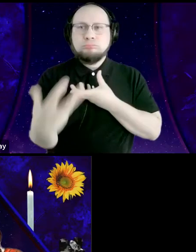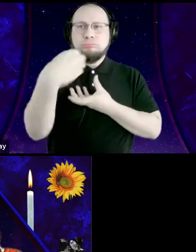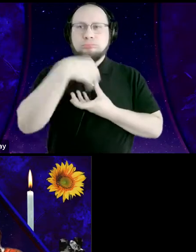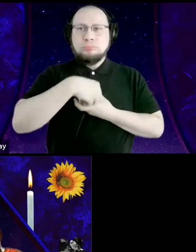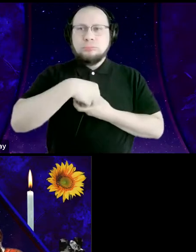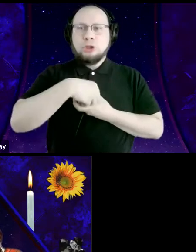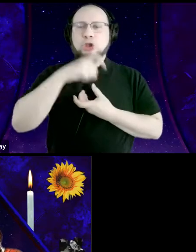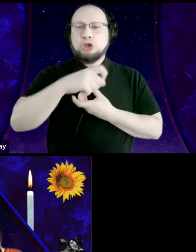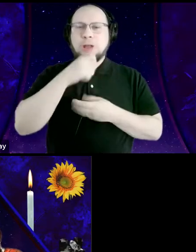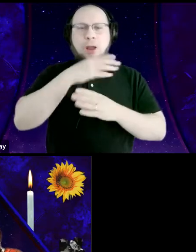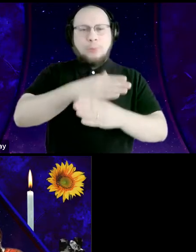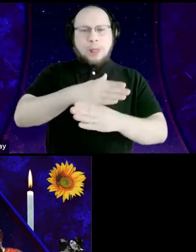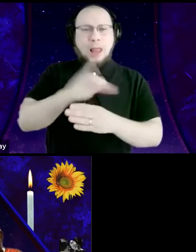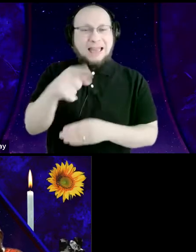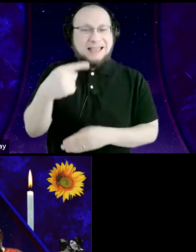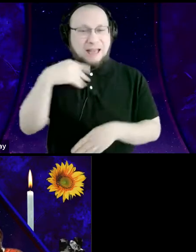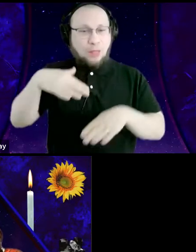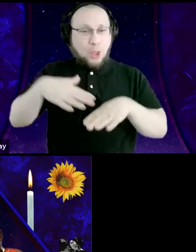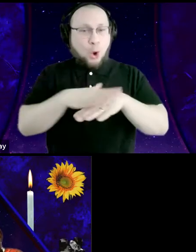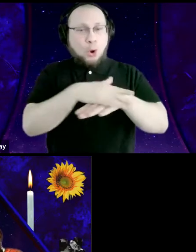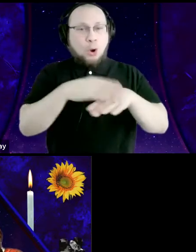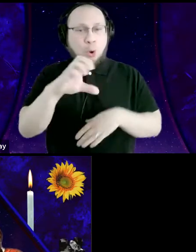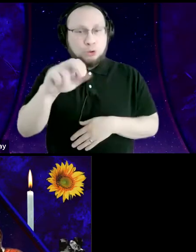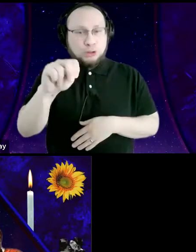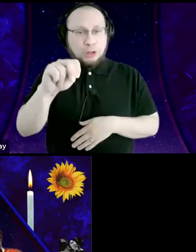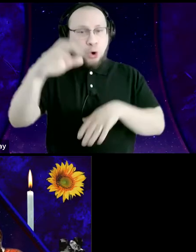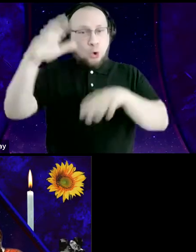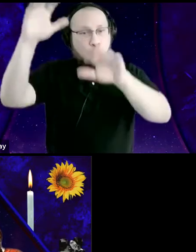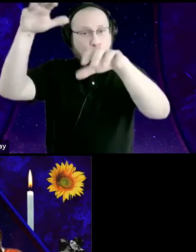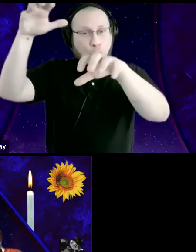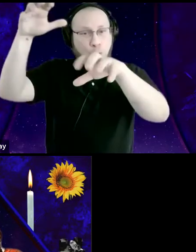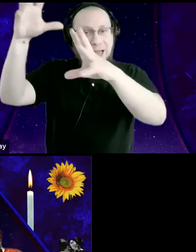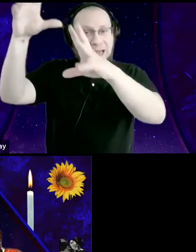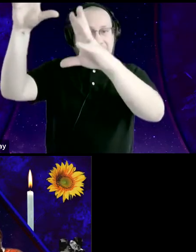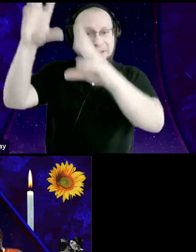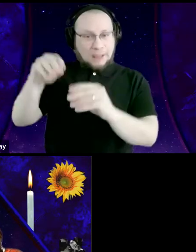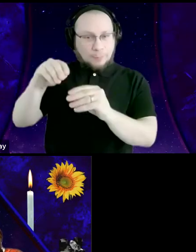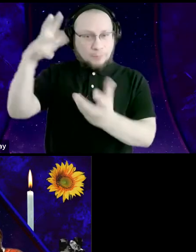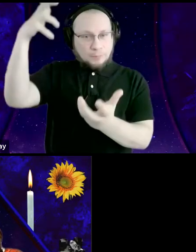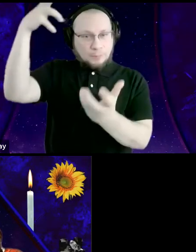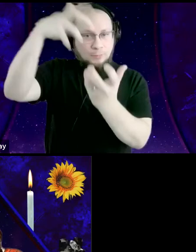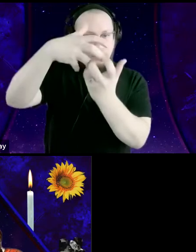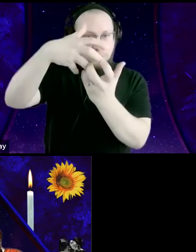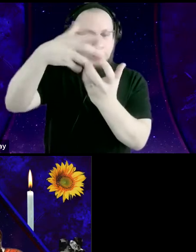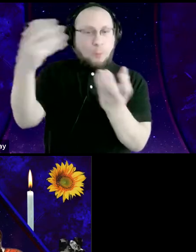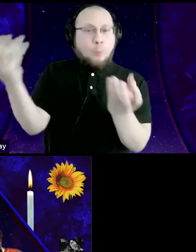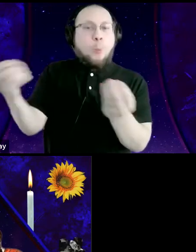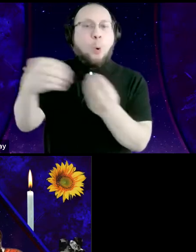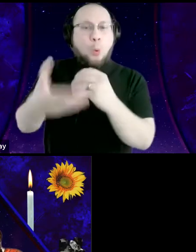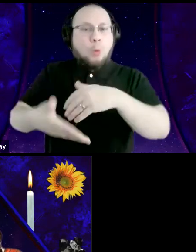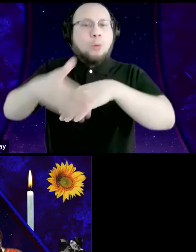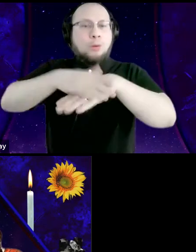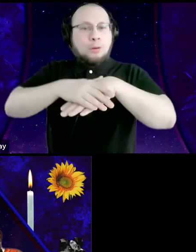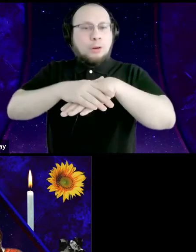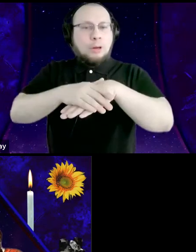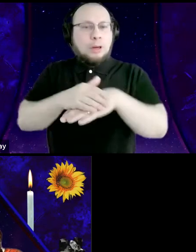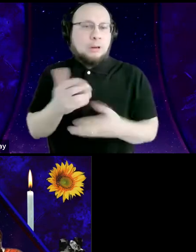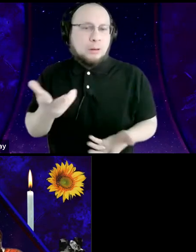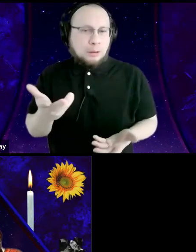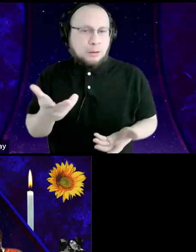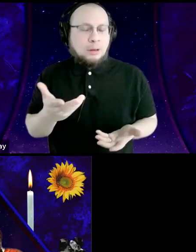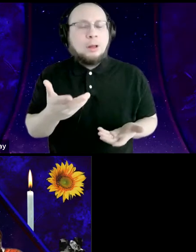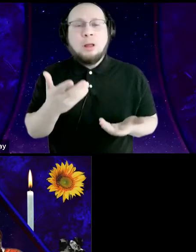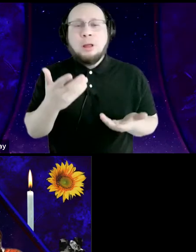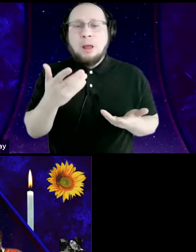the ocean is rained upon and receives more. And when it comes to